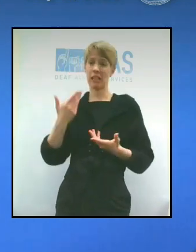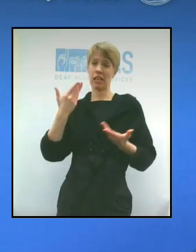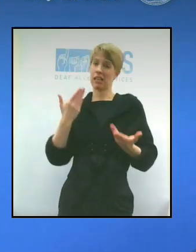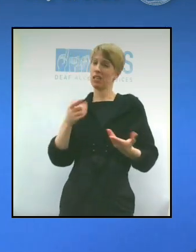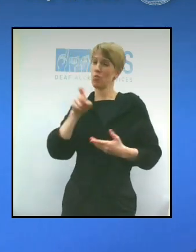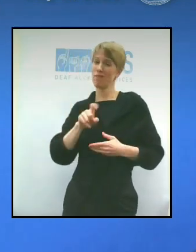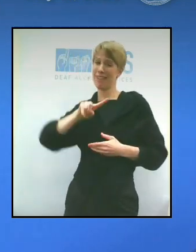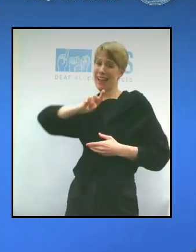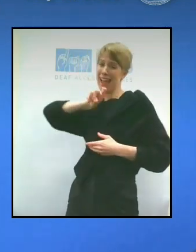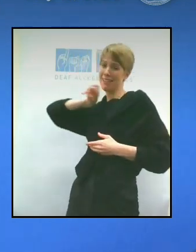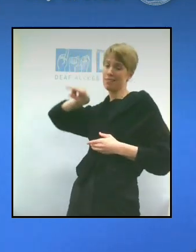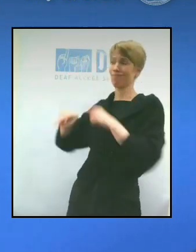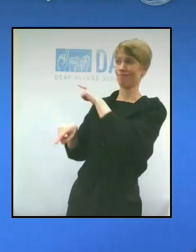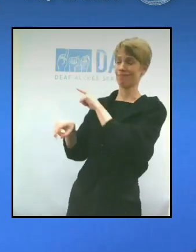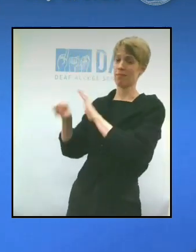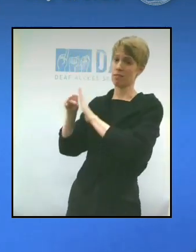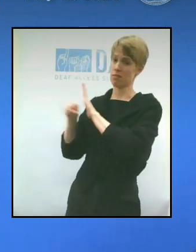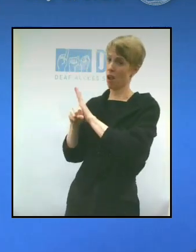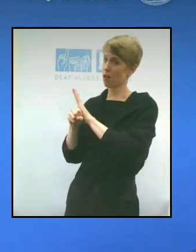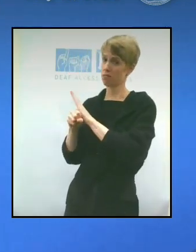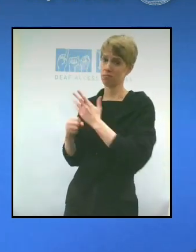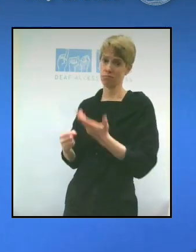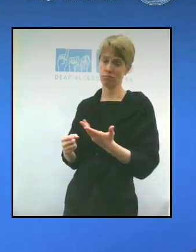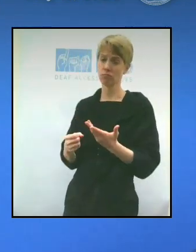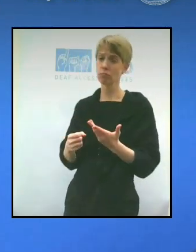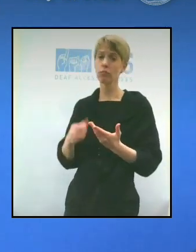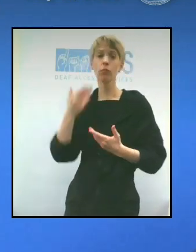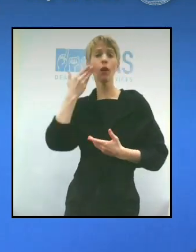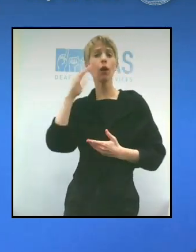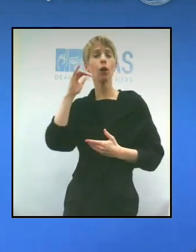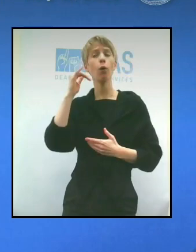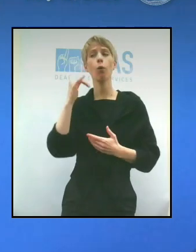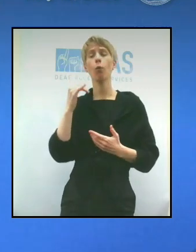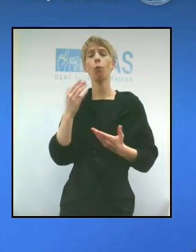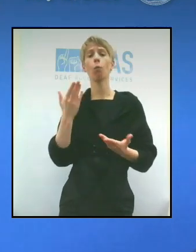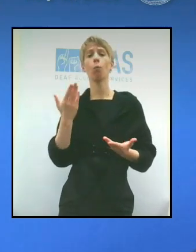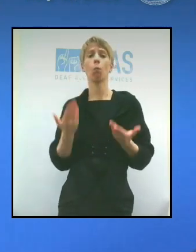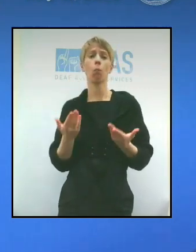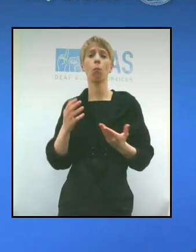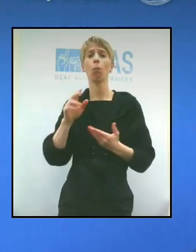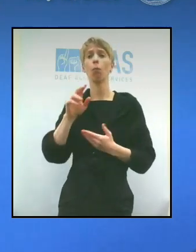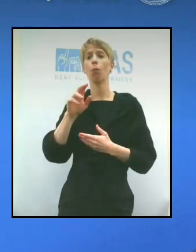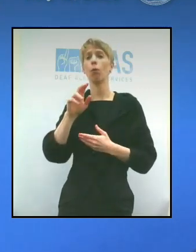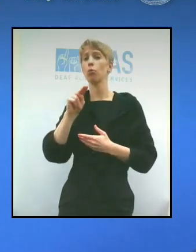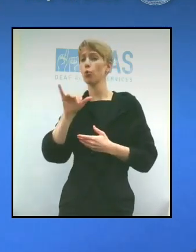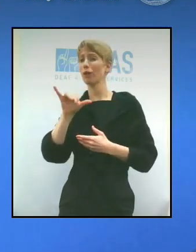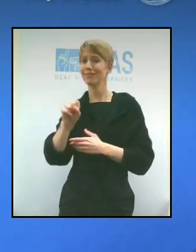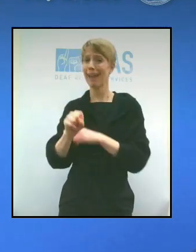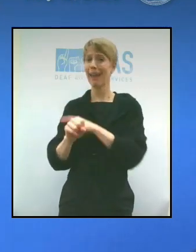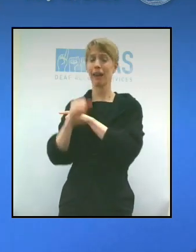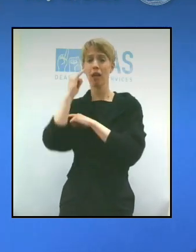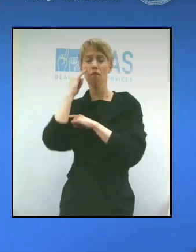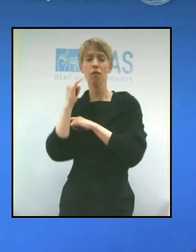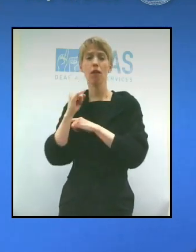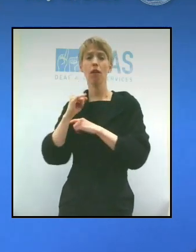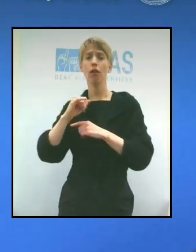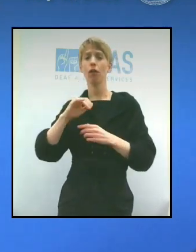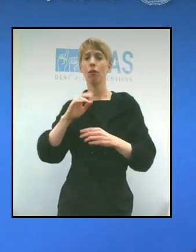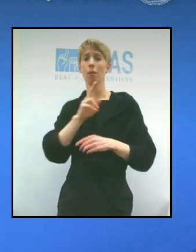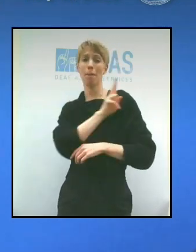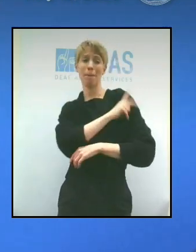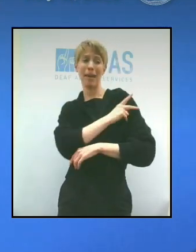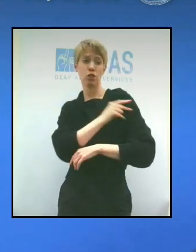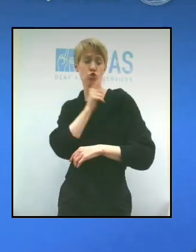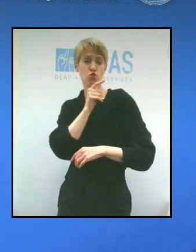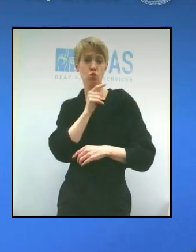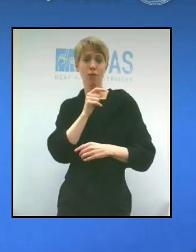question. And I don't know if New York State is segregating out afterwards patients that did not live in